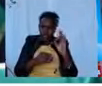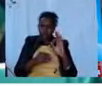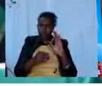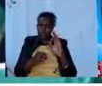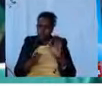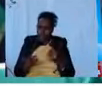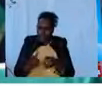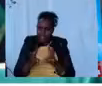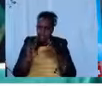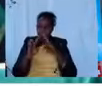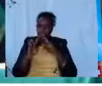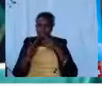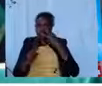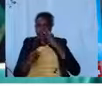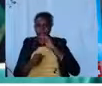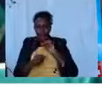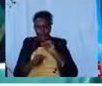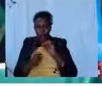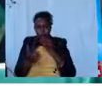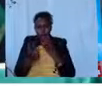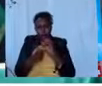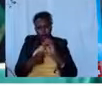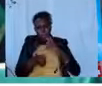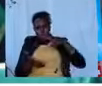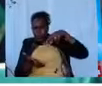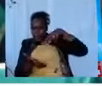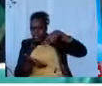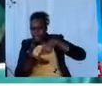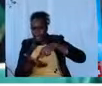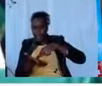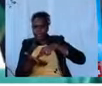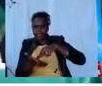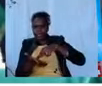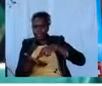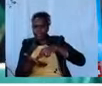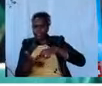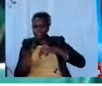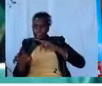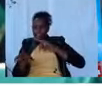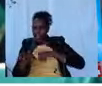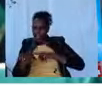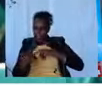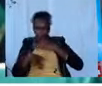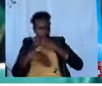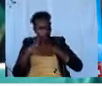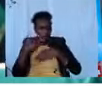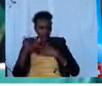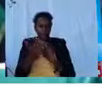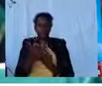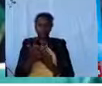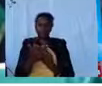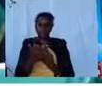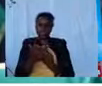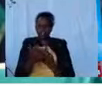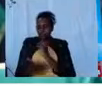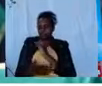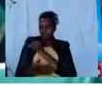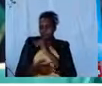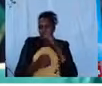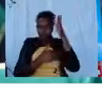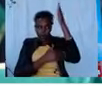him, or to stand in awe of him. To fear